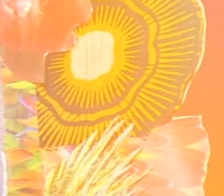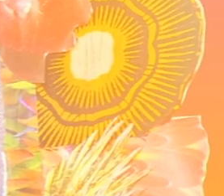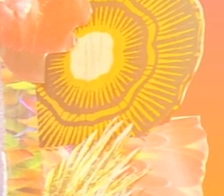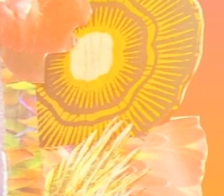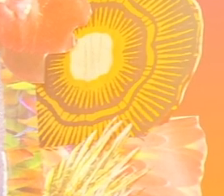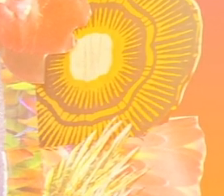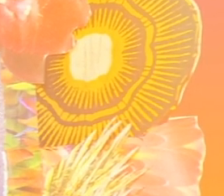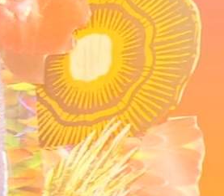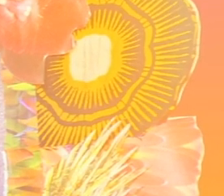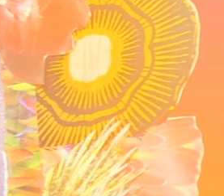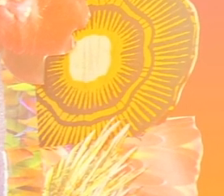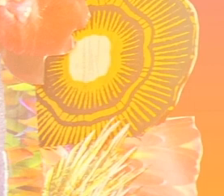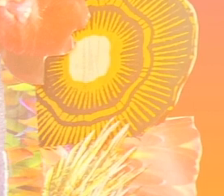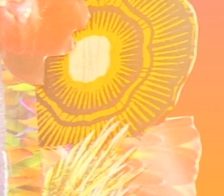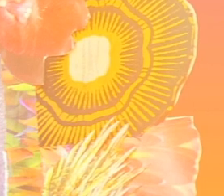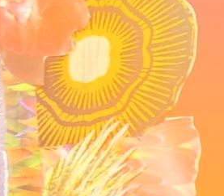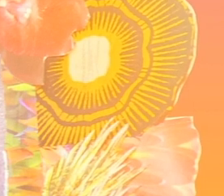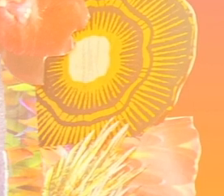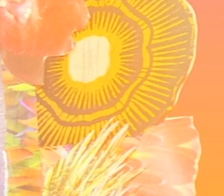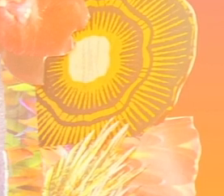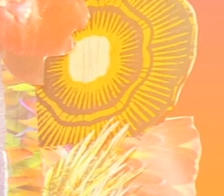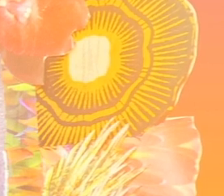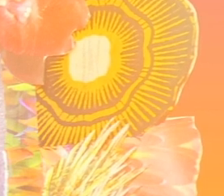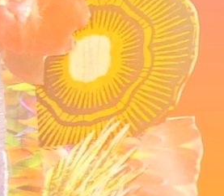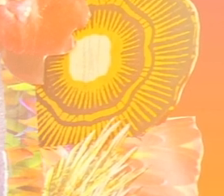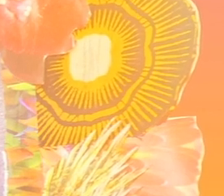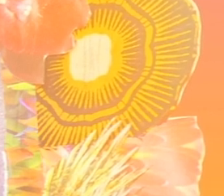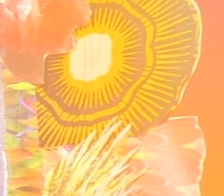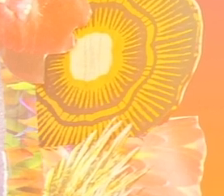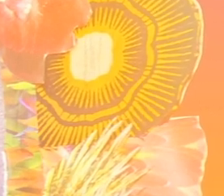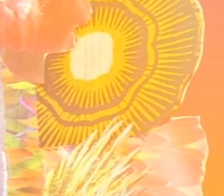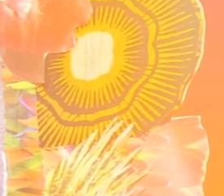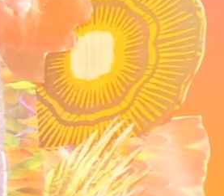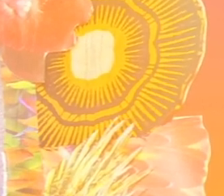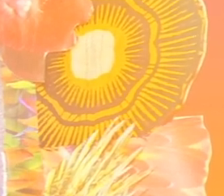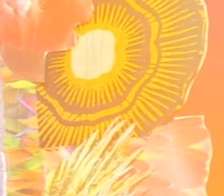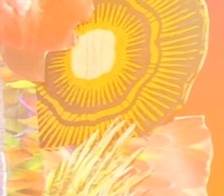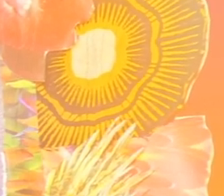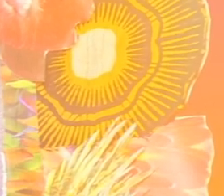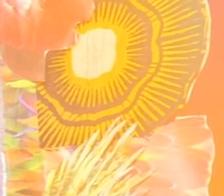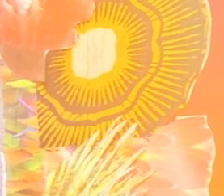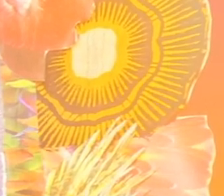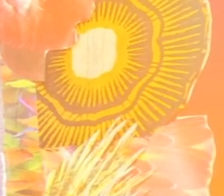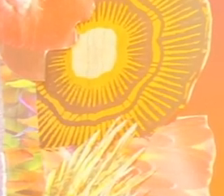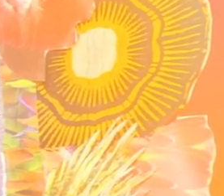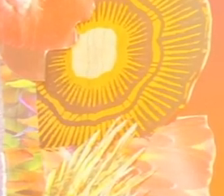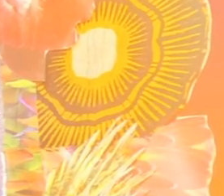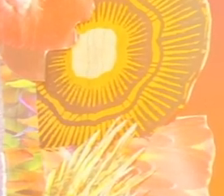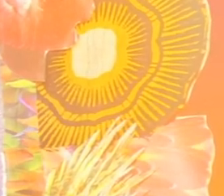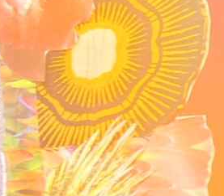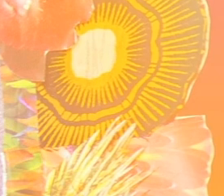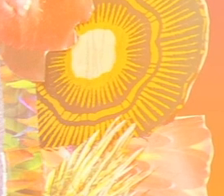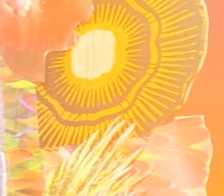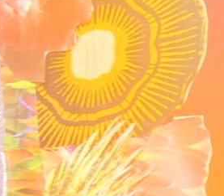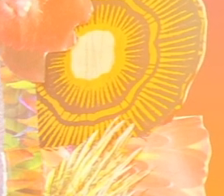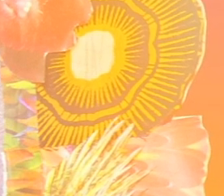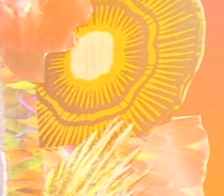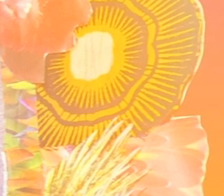I like it now. And I don't know what I'm going to do, but I'm not going to